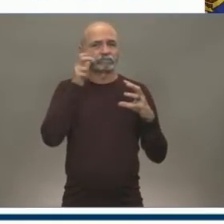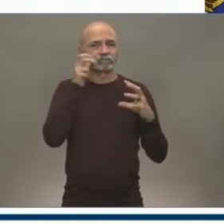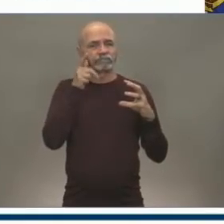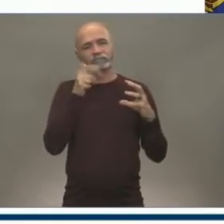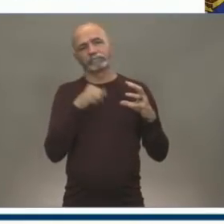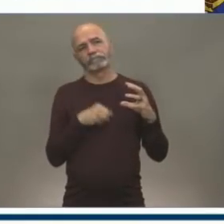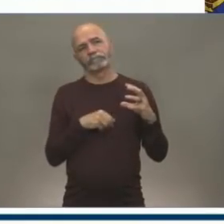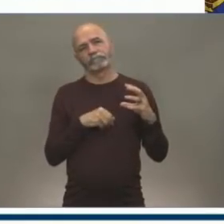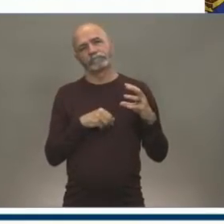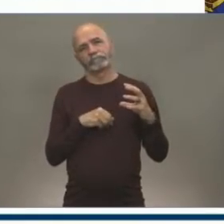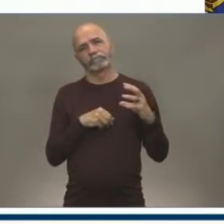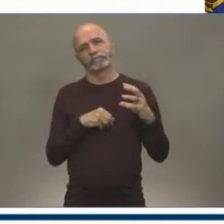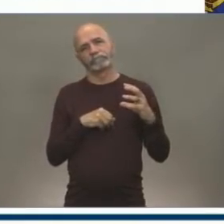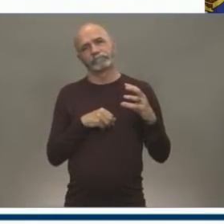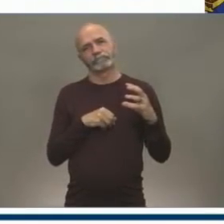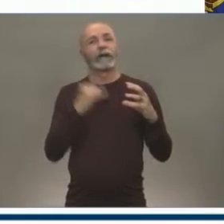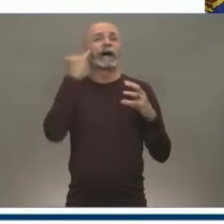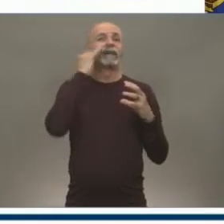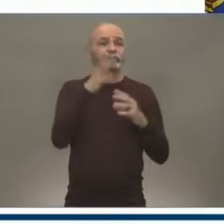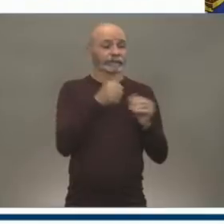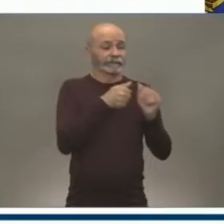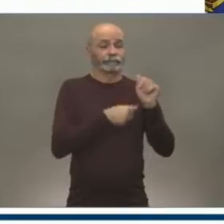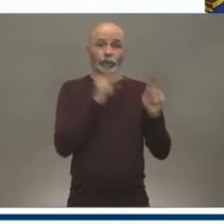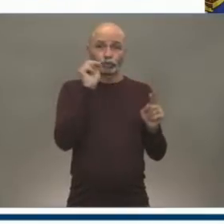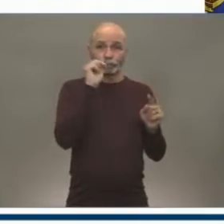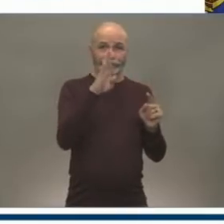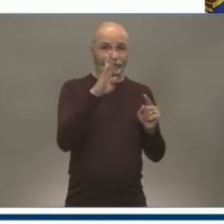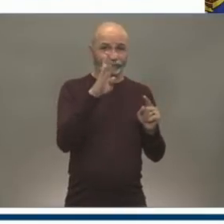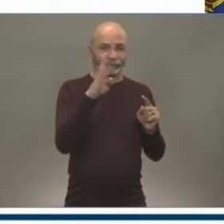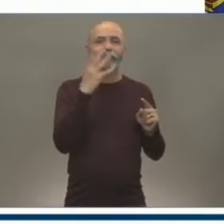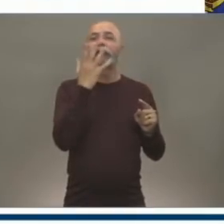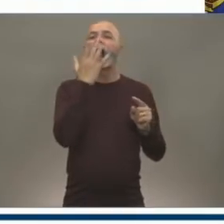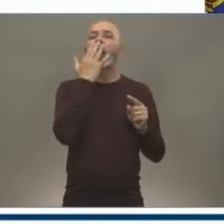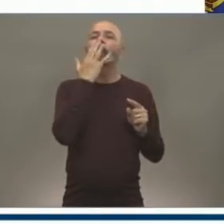different provinces? I know New Brunswick uses a color code